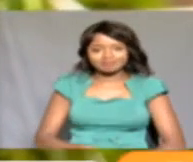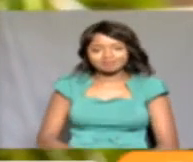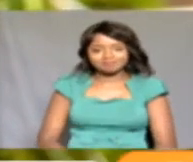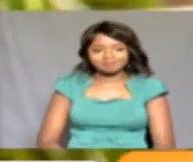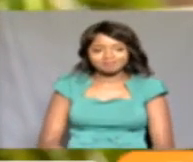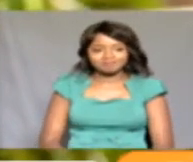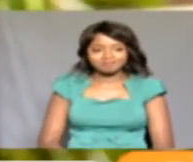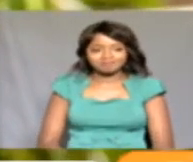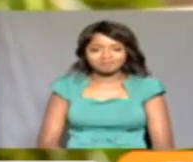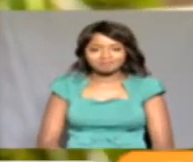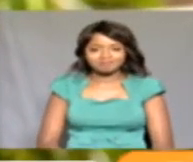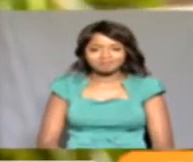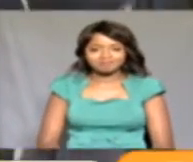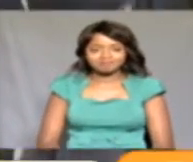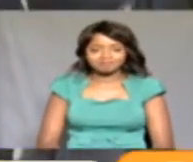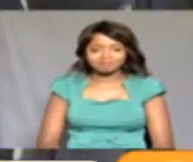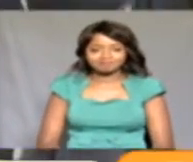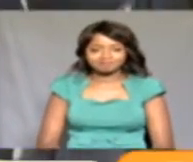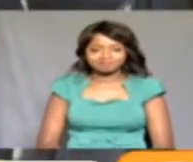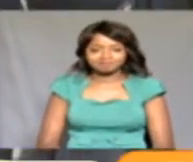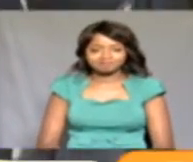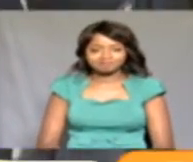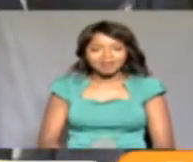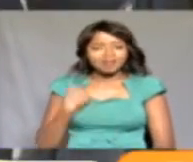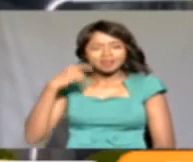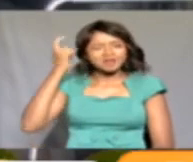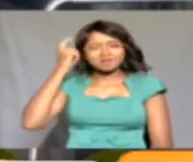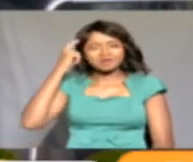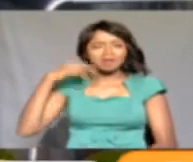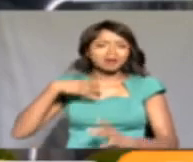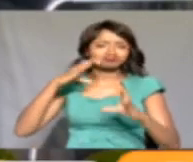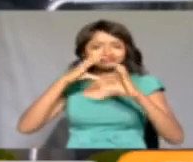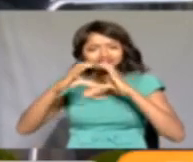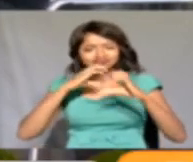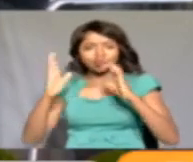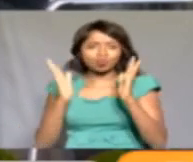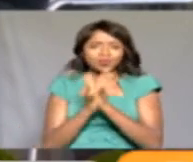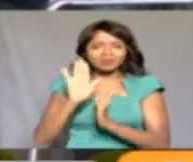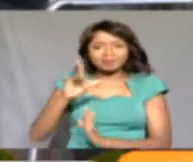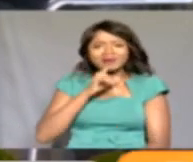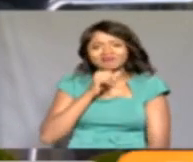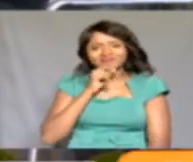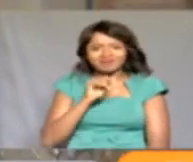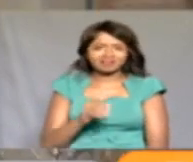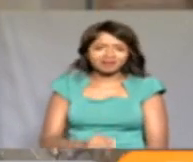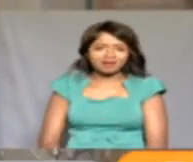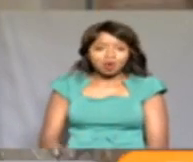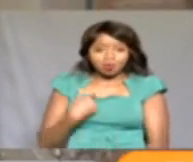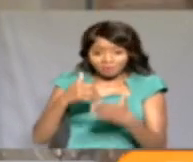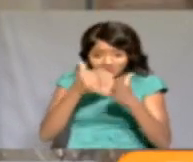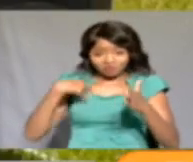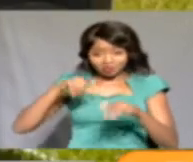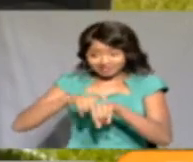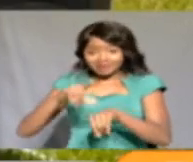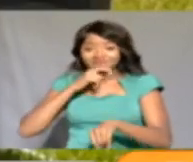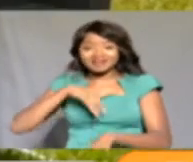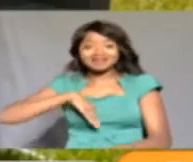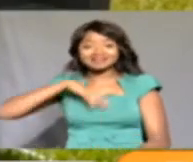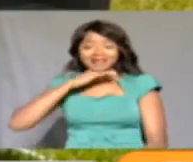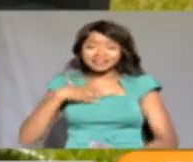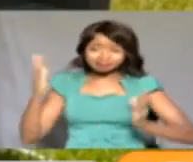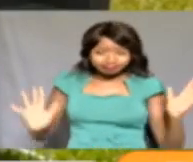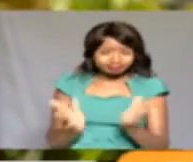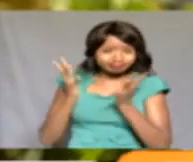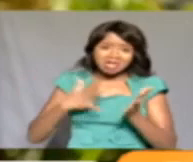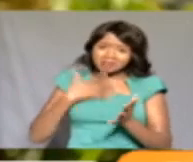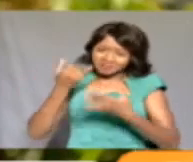getting in a day. He reminisces on conversations with his late father, who before his death had encouraged him